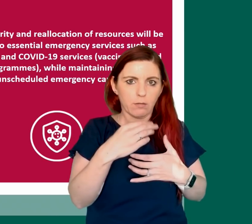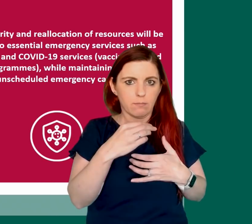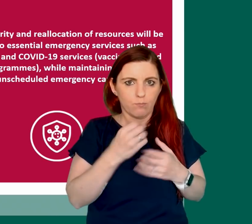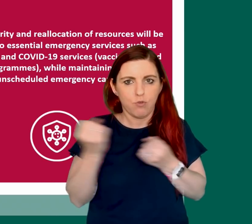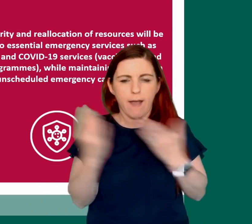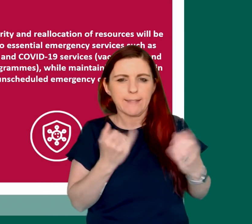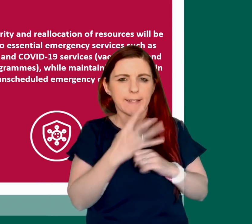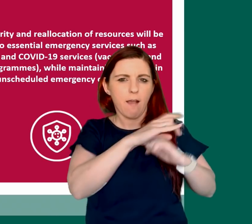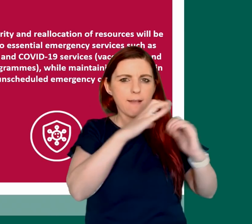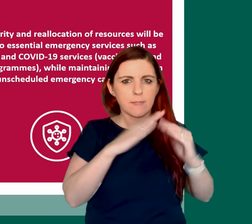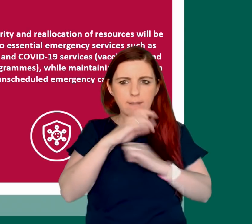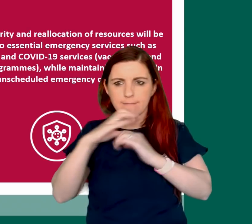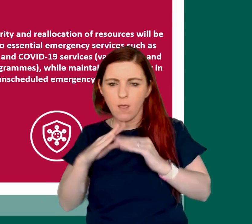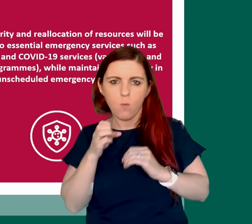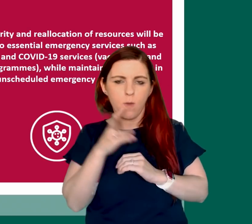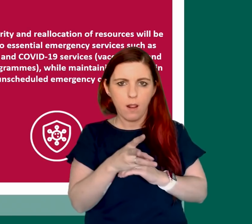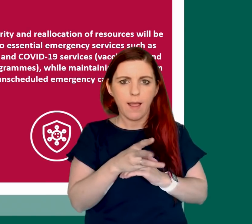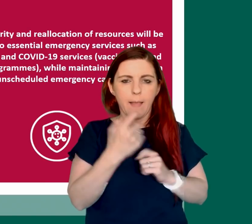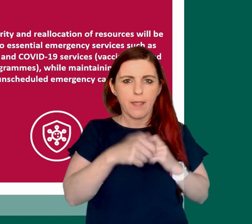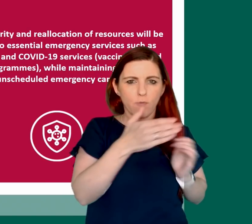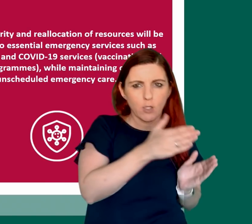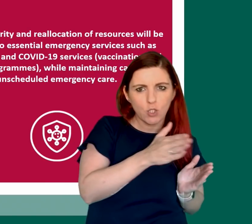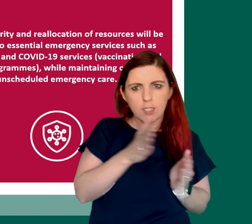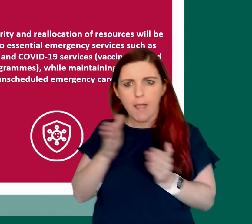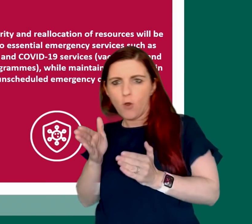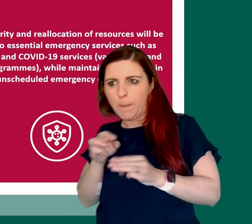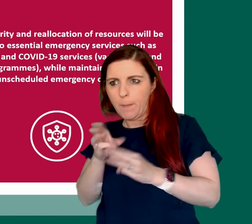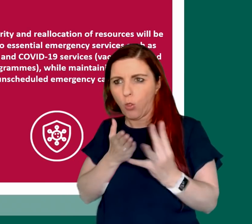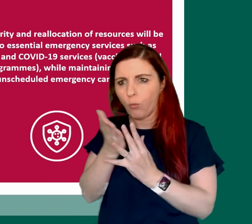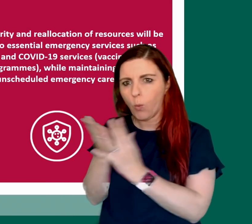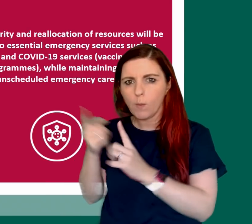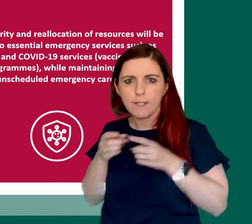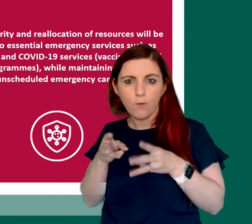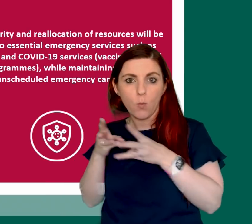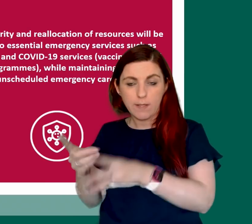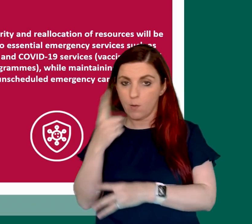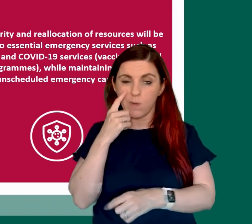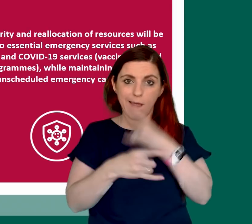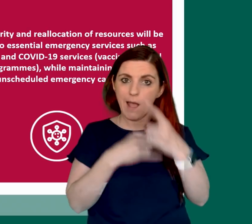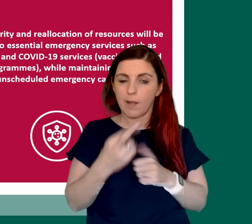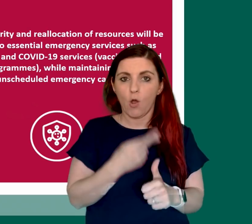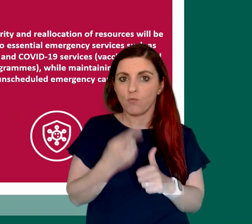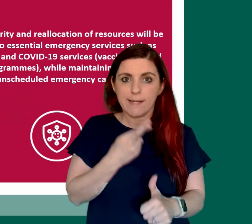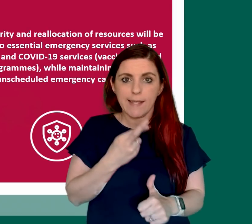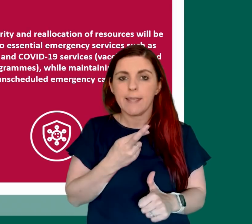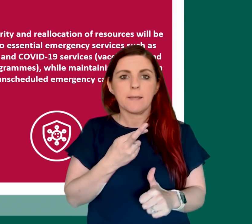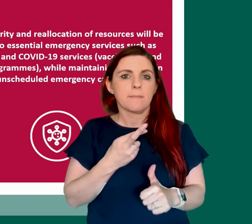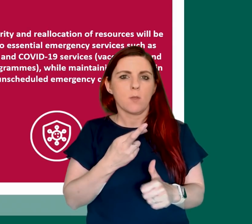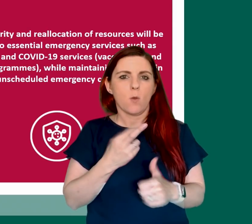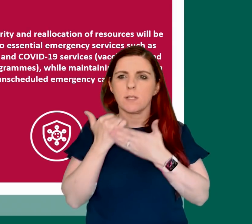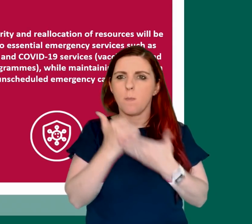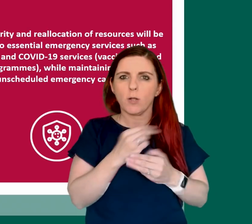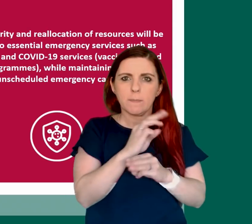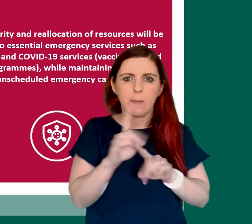sites. And really trying to divert people through alternative pathways. And we are seeing that now in terms of, supporting people to